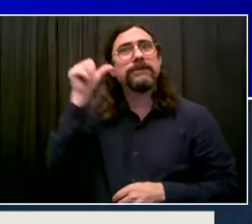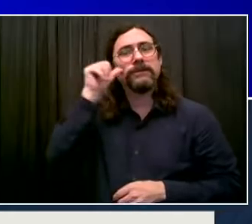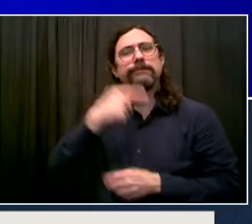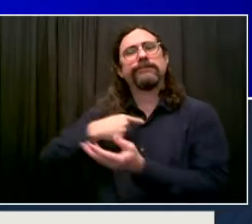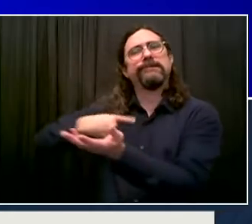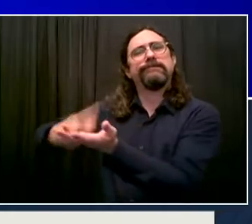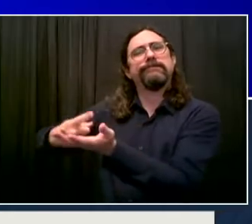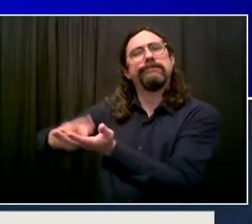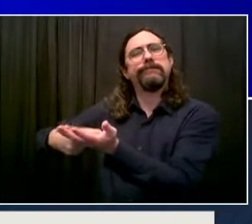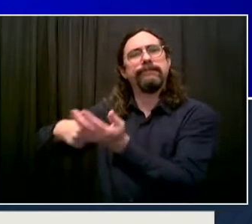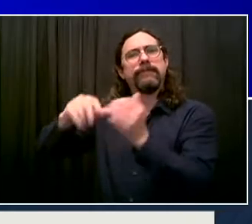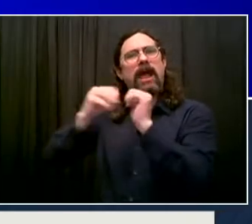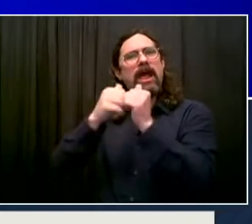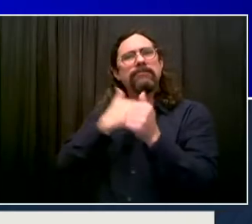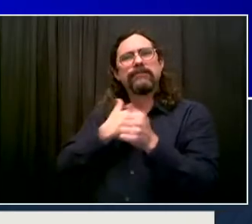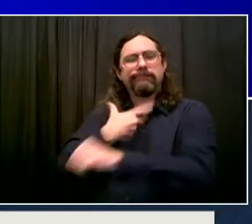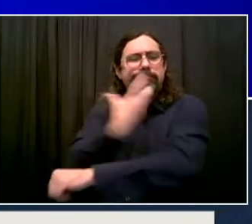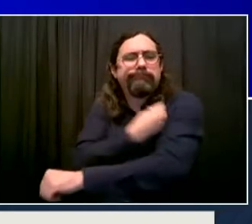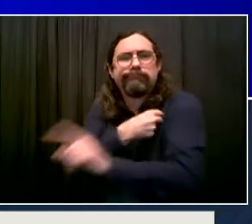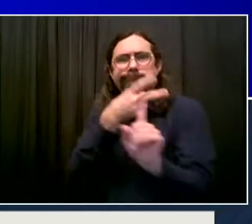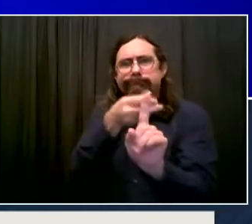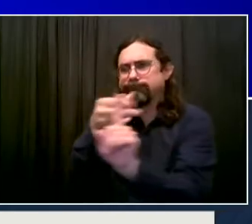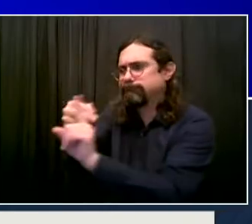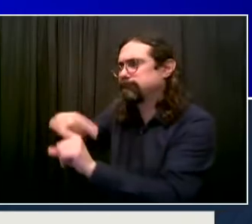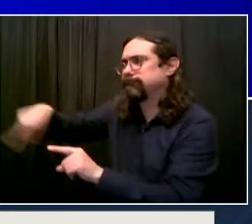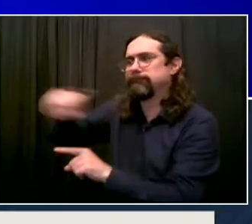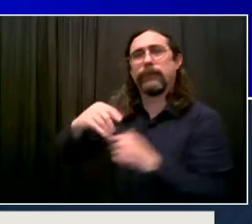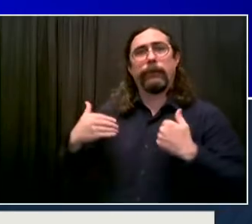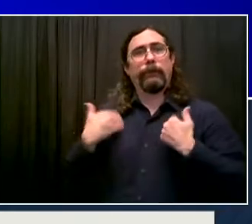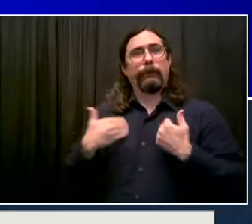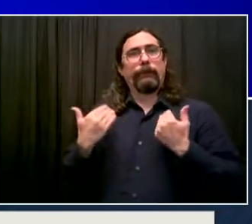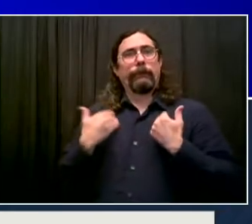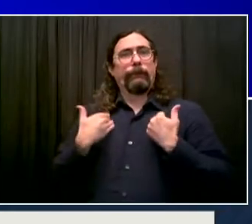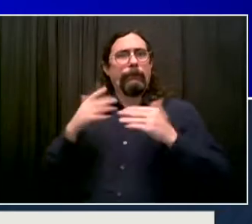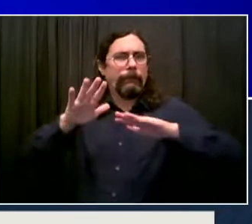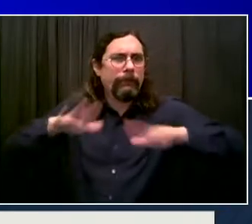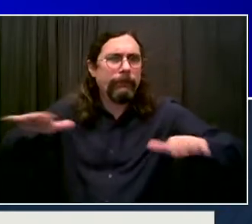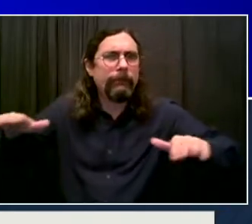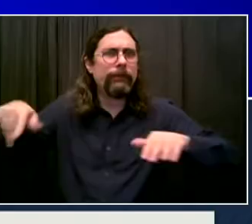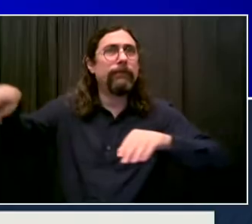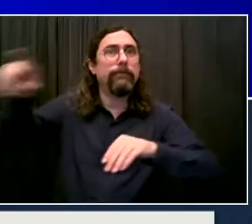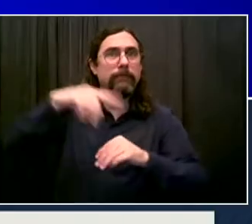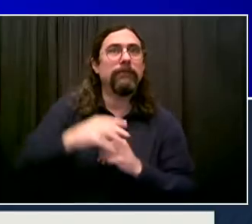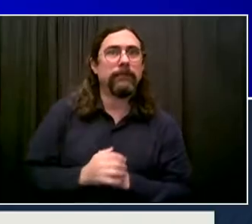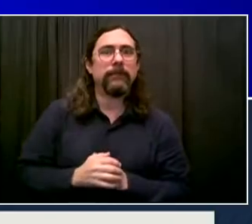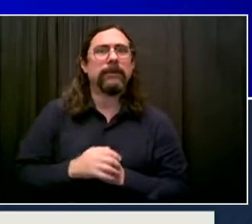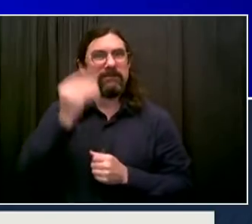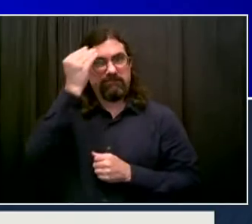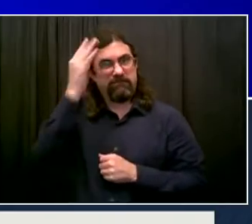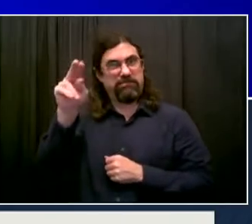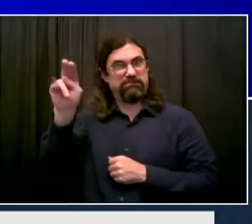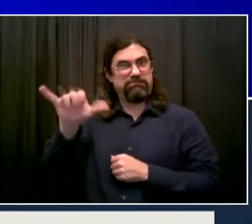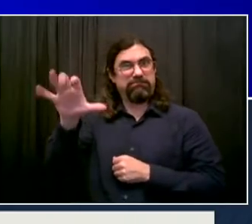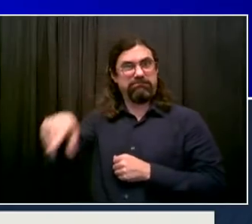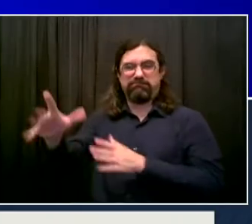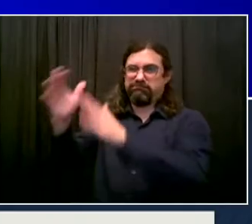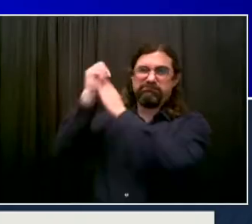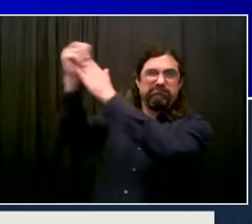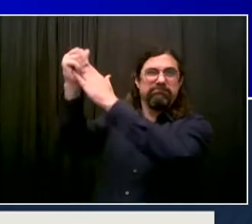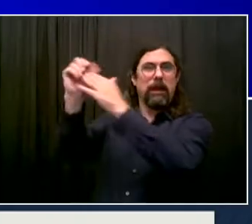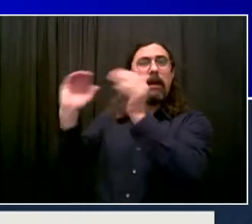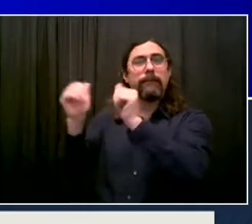national average in youth vaccination, and we want to double down on that. So we're really focused on our 12 to